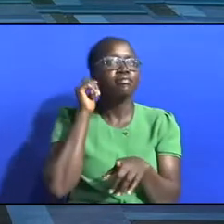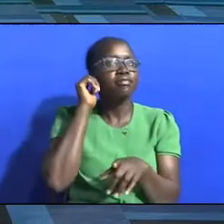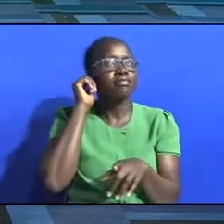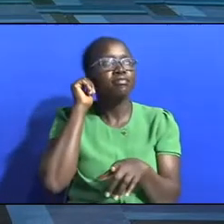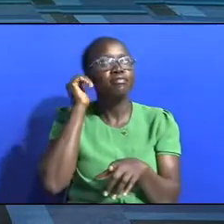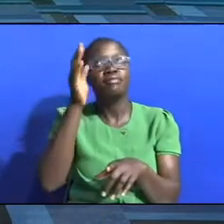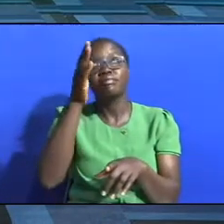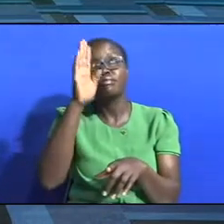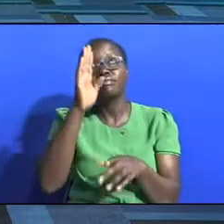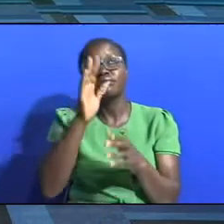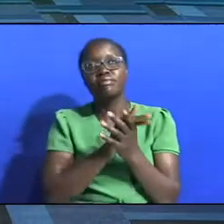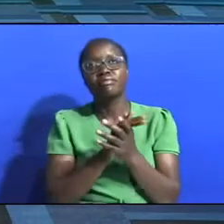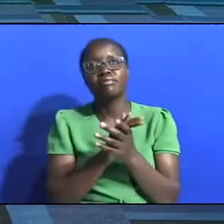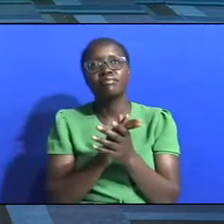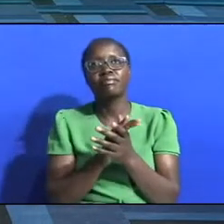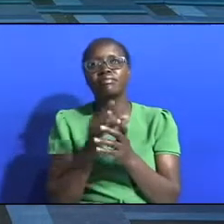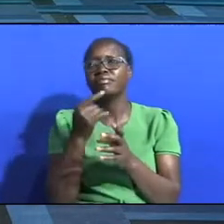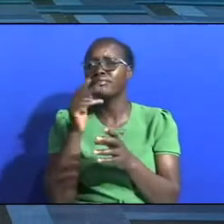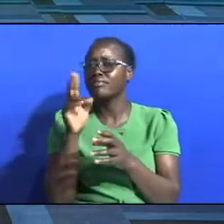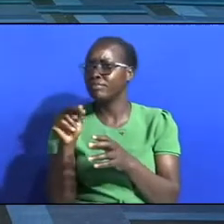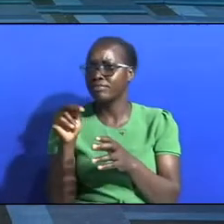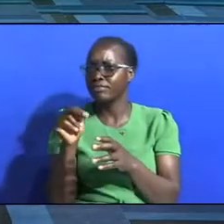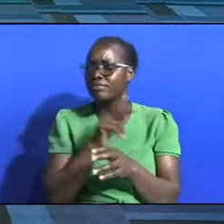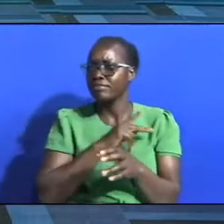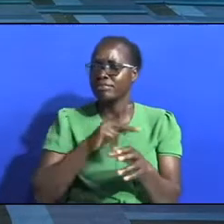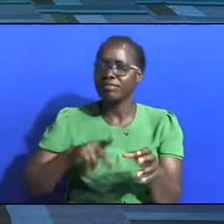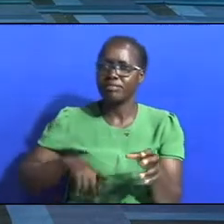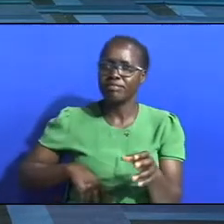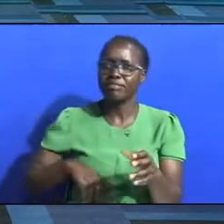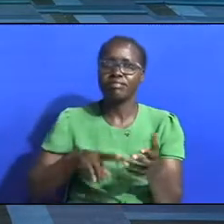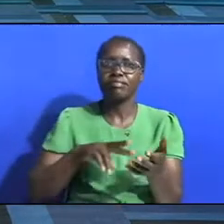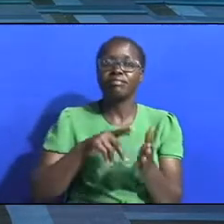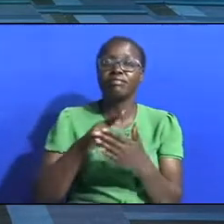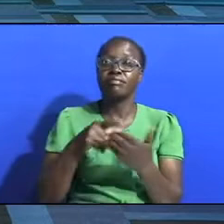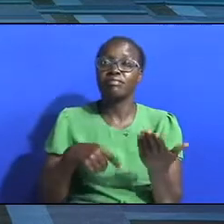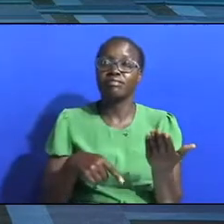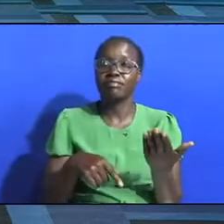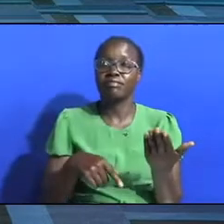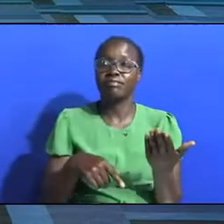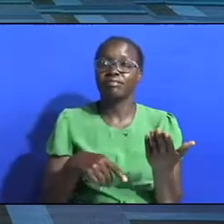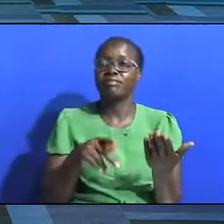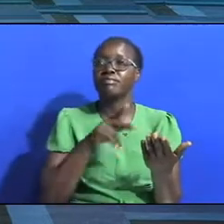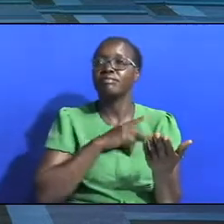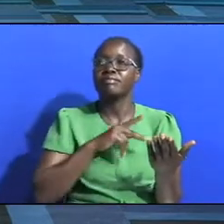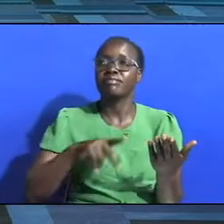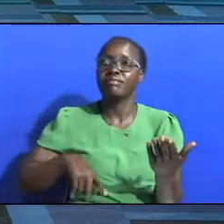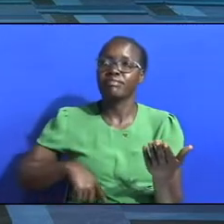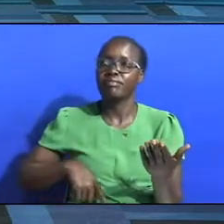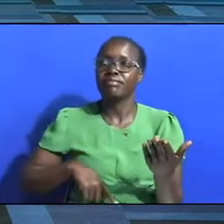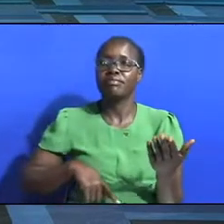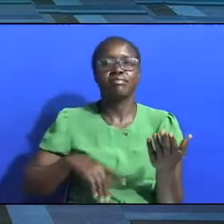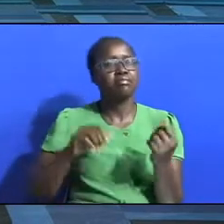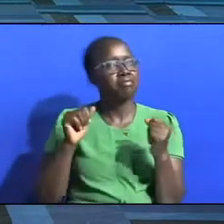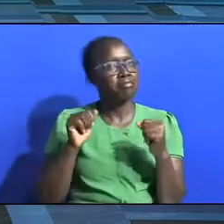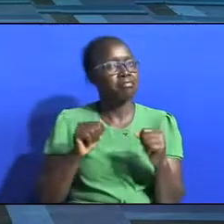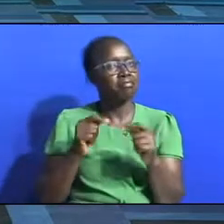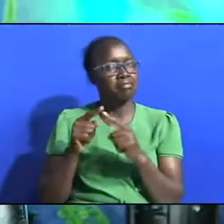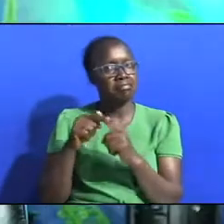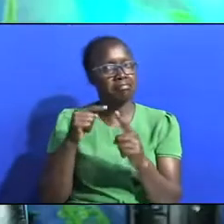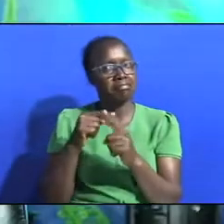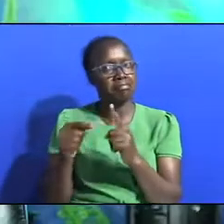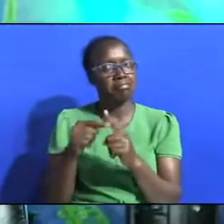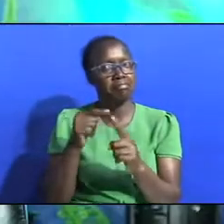God. They were saying no to the king, which meant the king would have actually killed